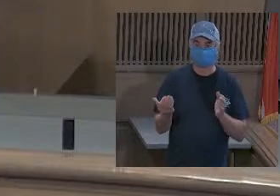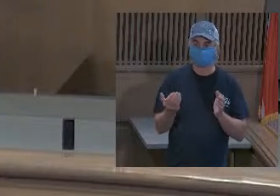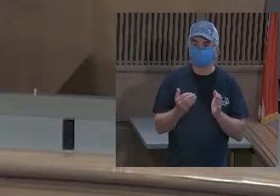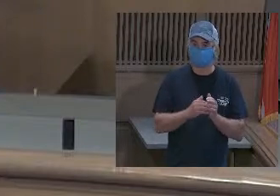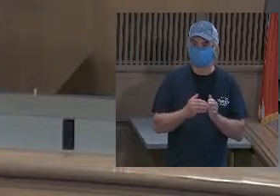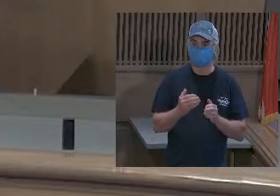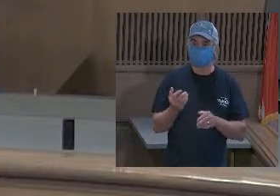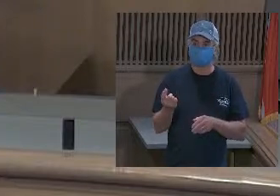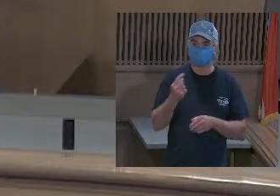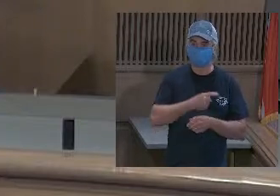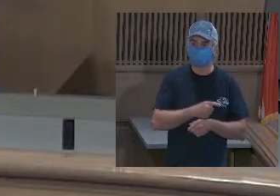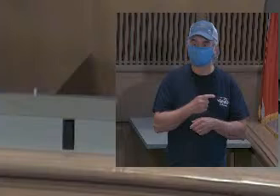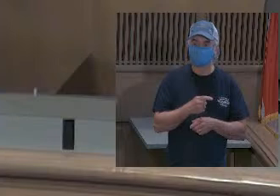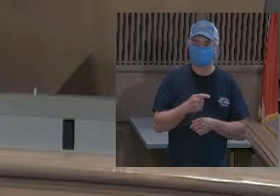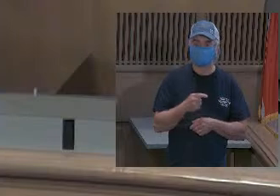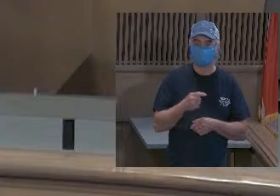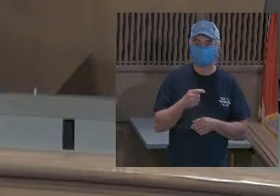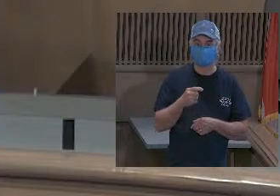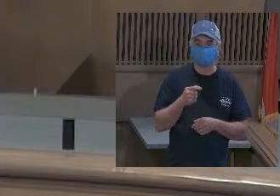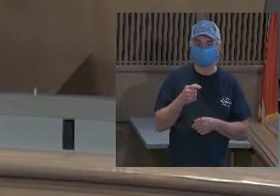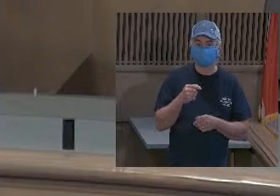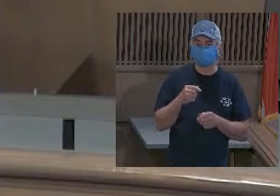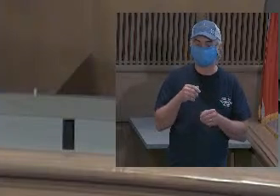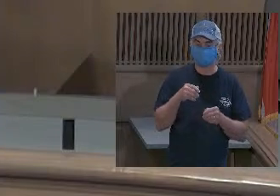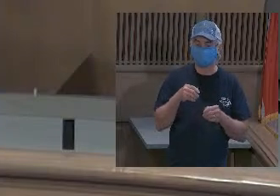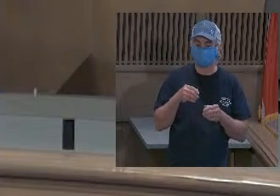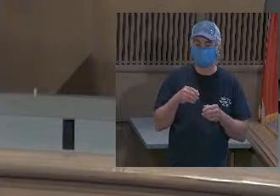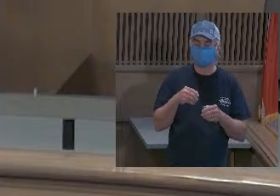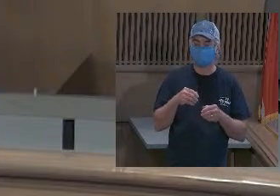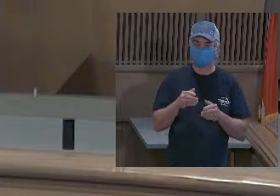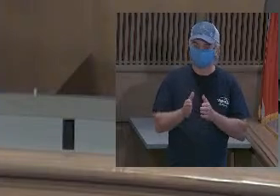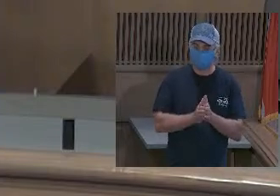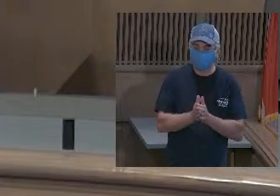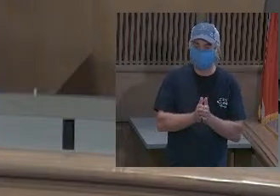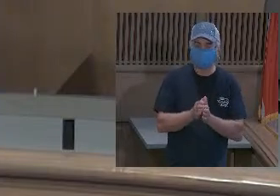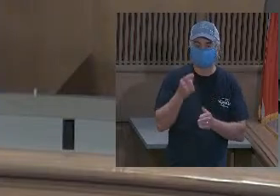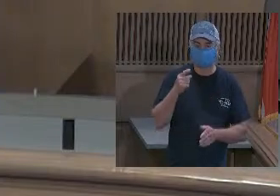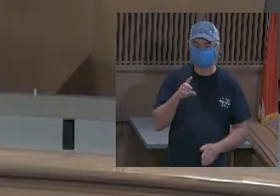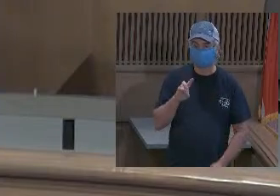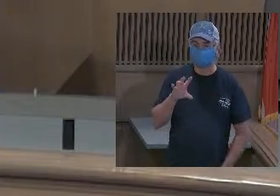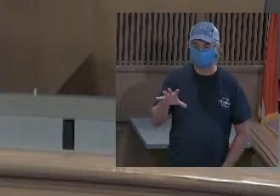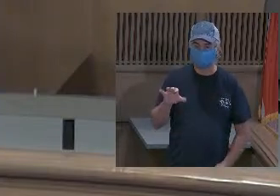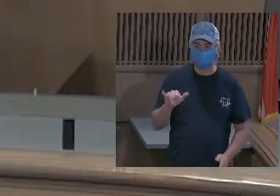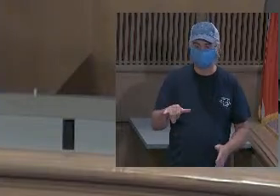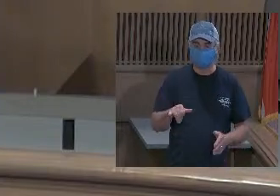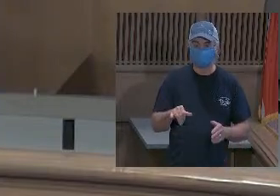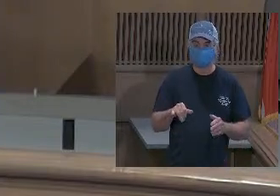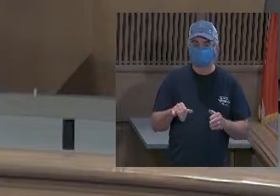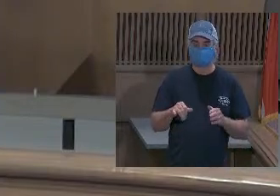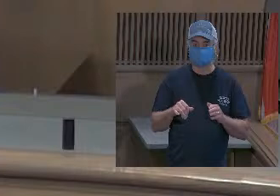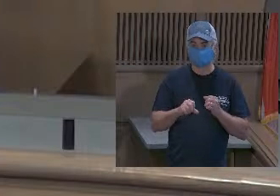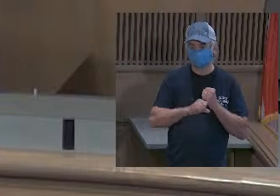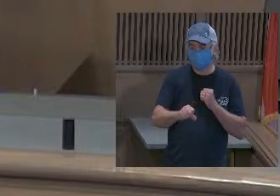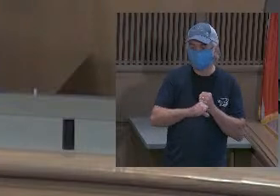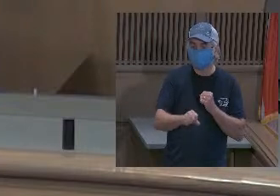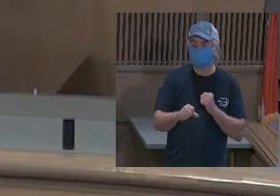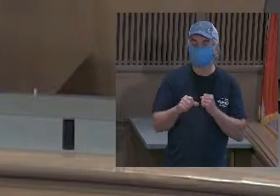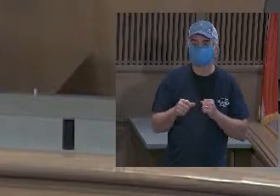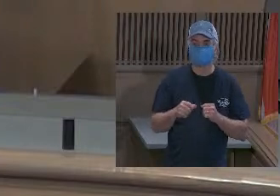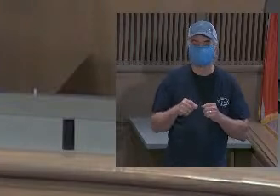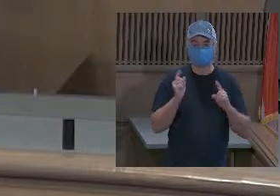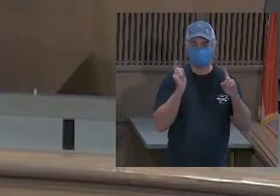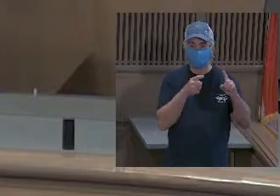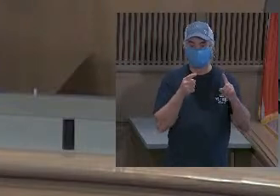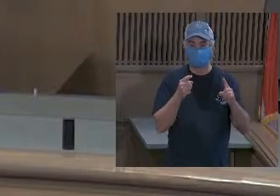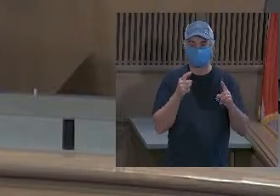public information officers and the Strive for 75 initiative or campaign. The goal